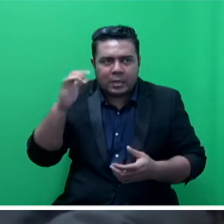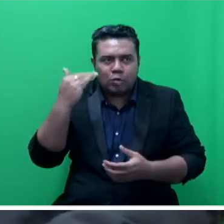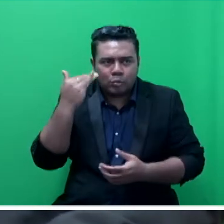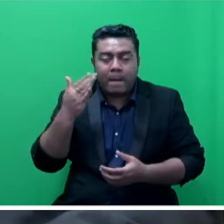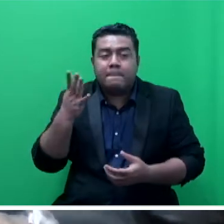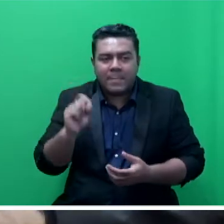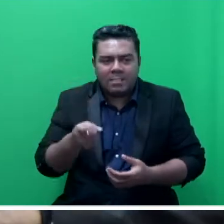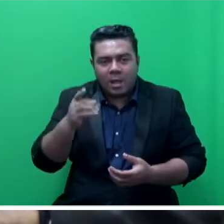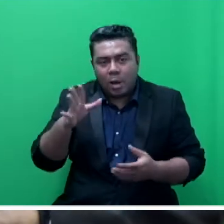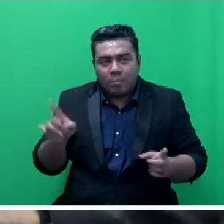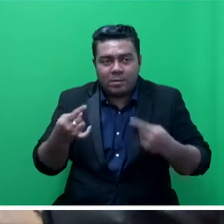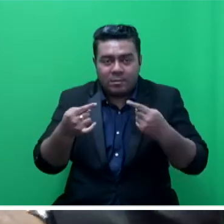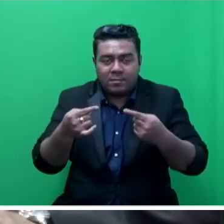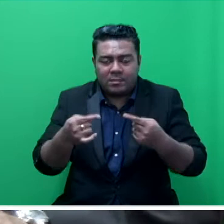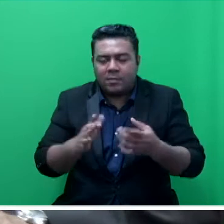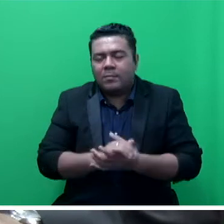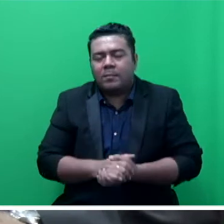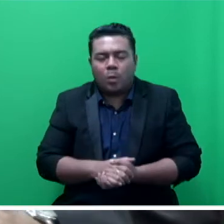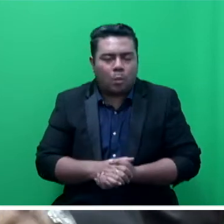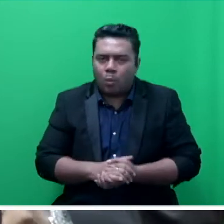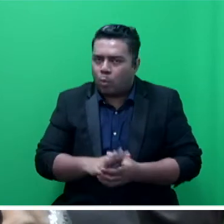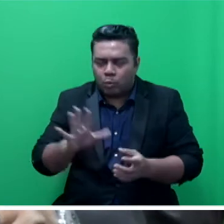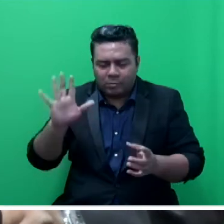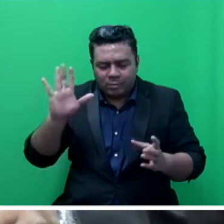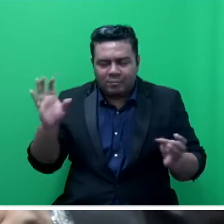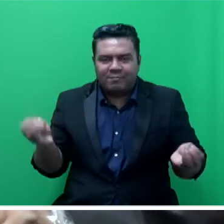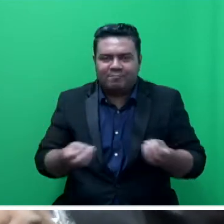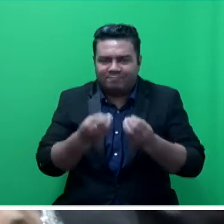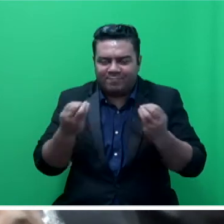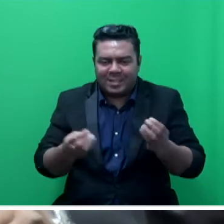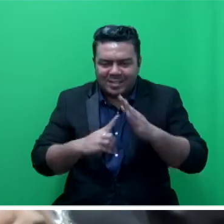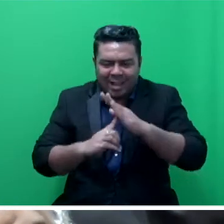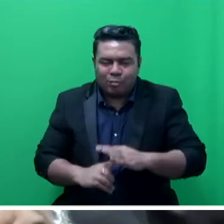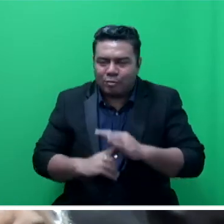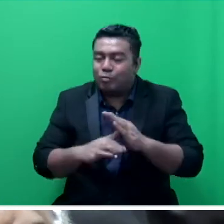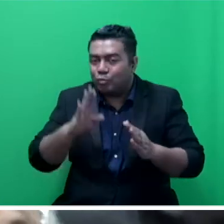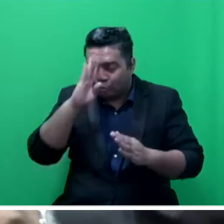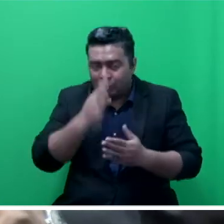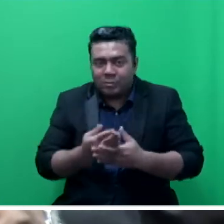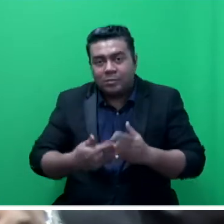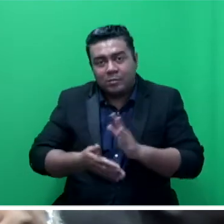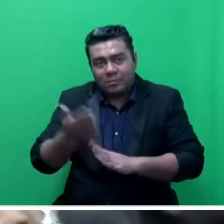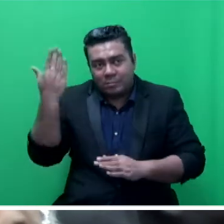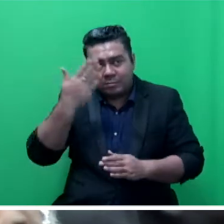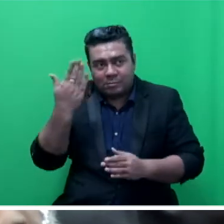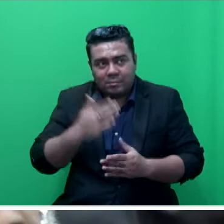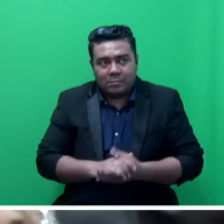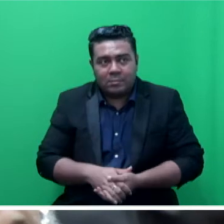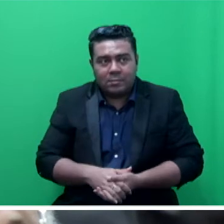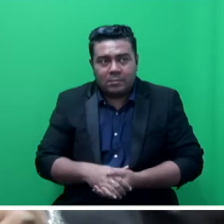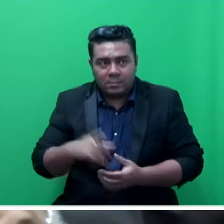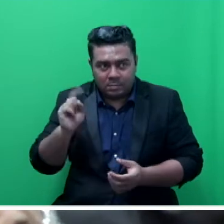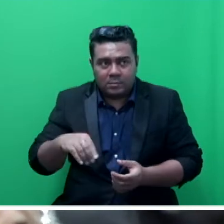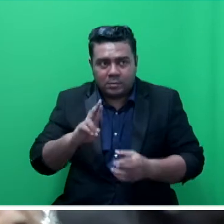opposition members were hell-bent in discouraging parents, discouraging students to go to the school. It is related to the